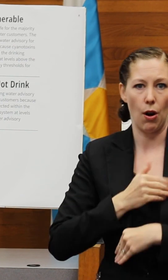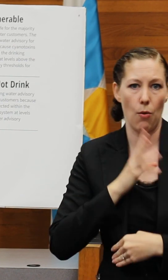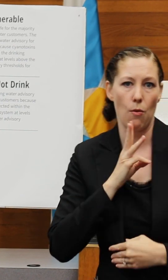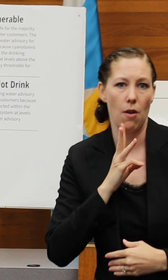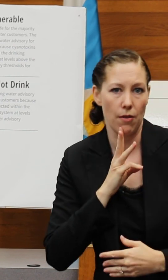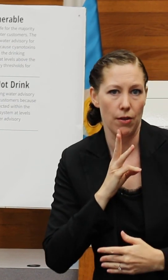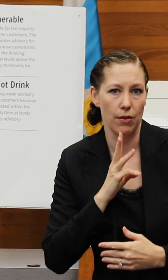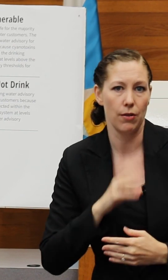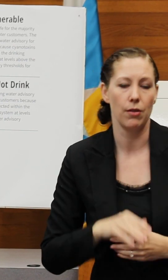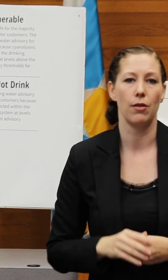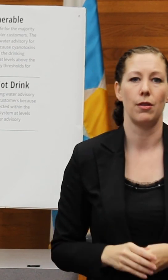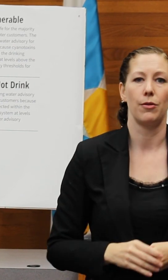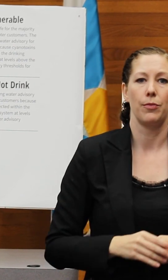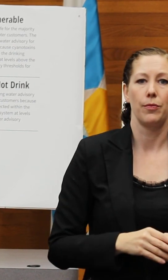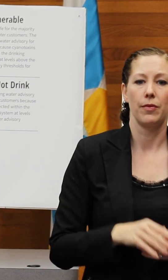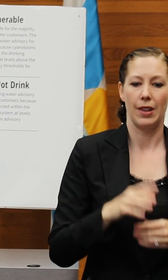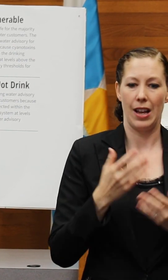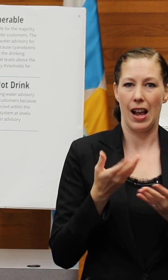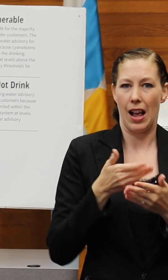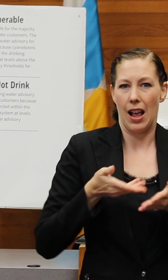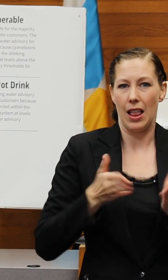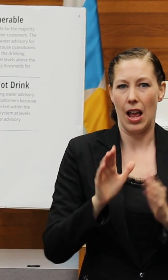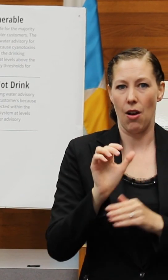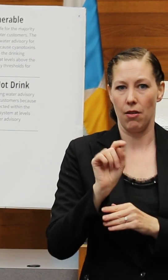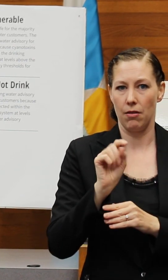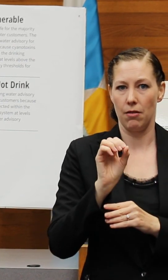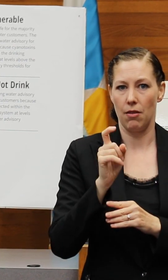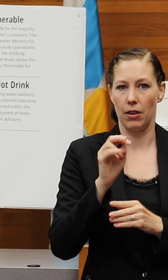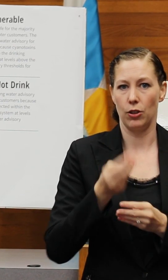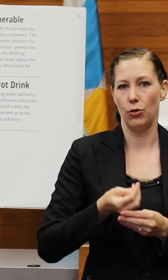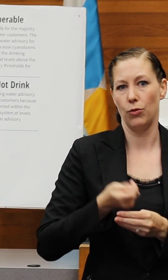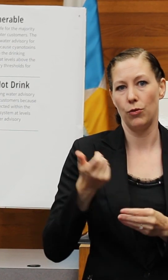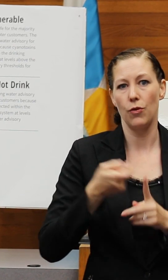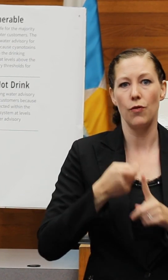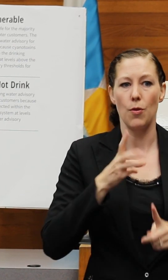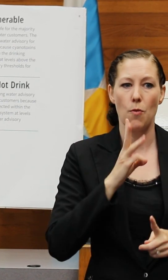to prevent toxins from entering our water system at levels above the EPA guidelines.